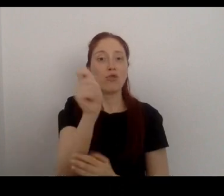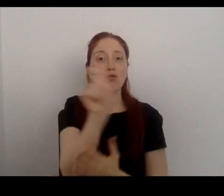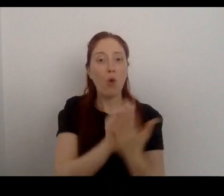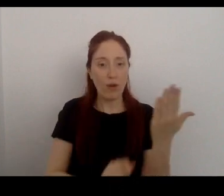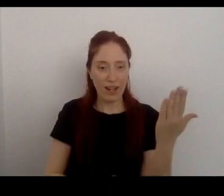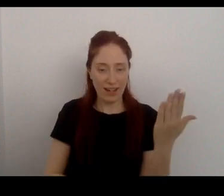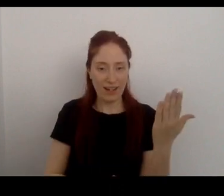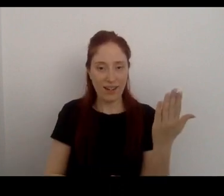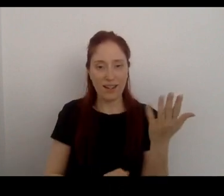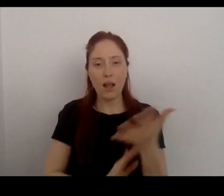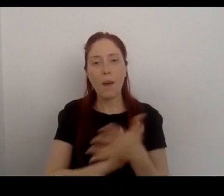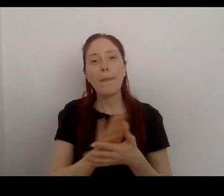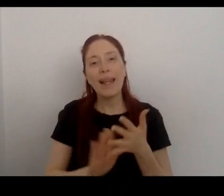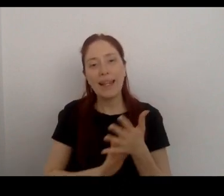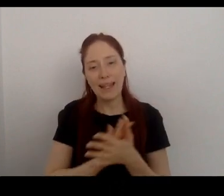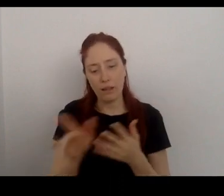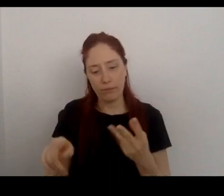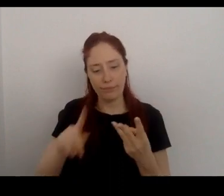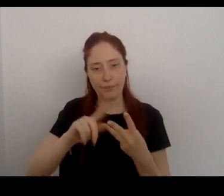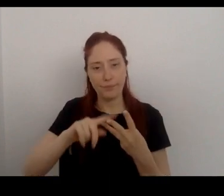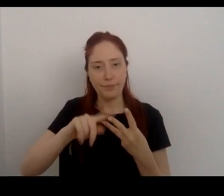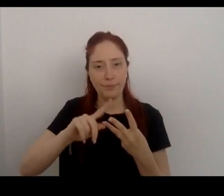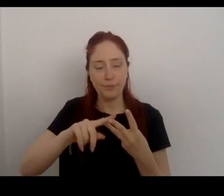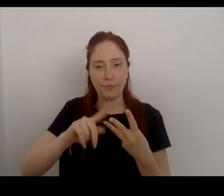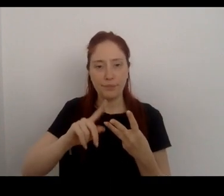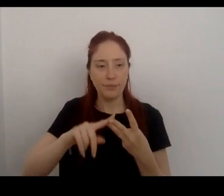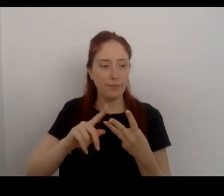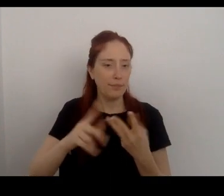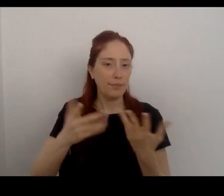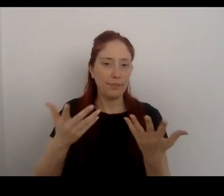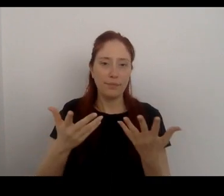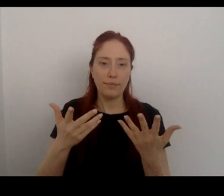from dust